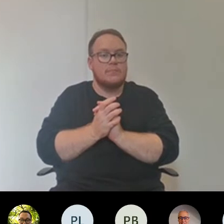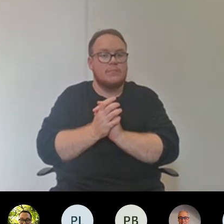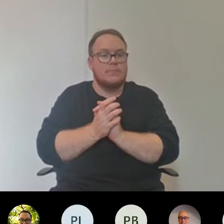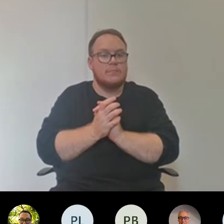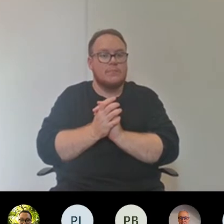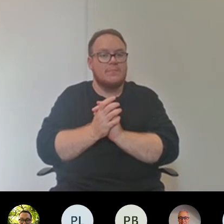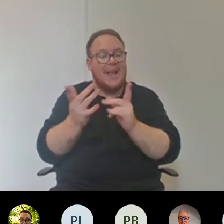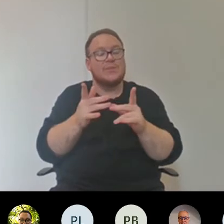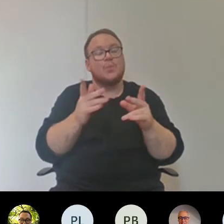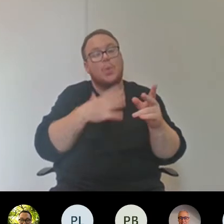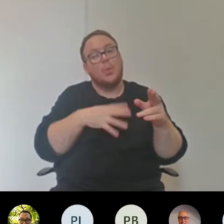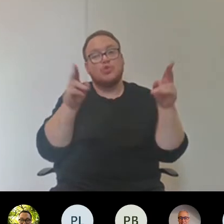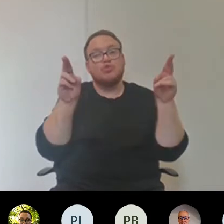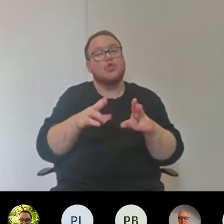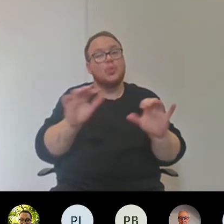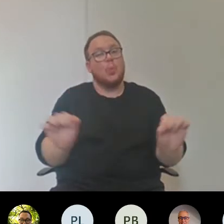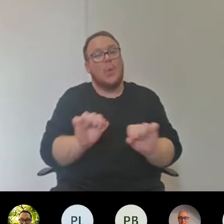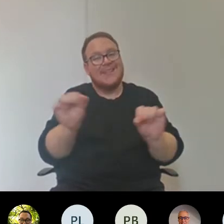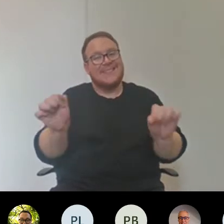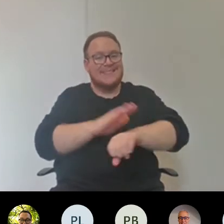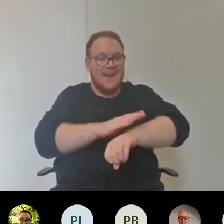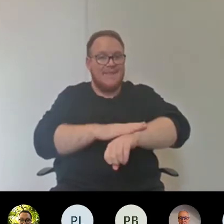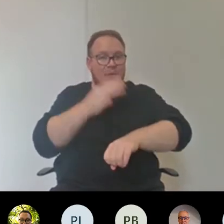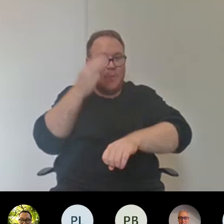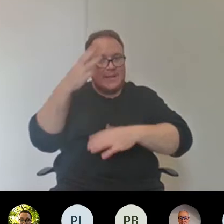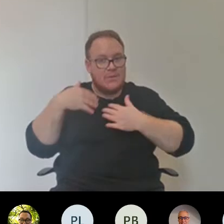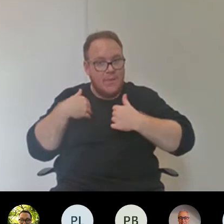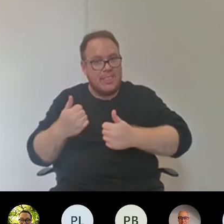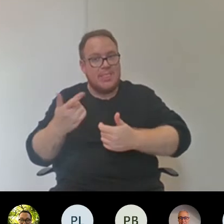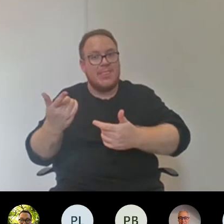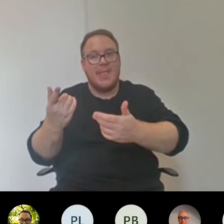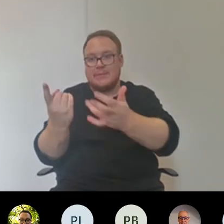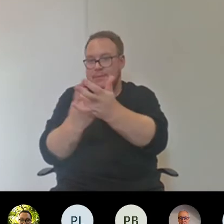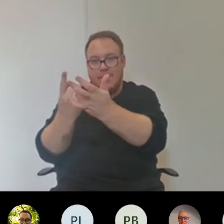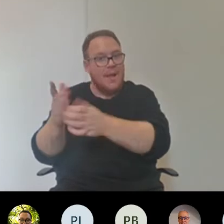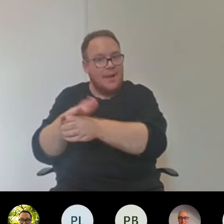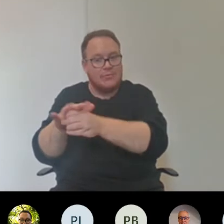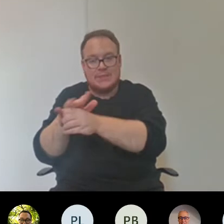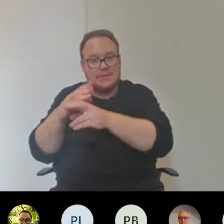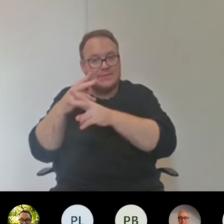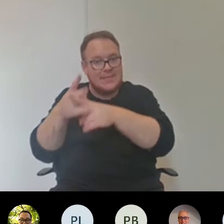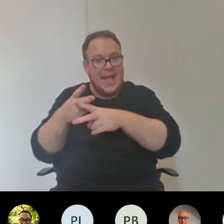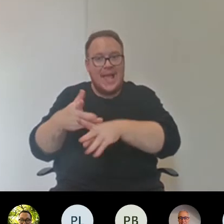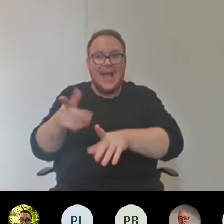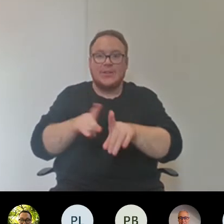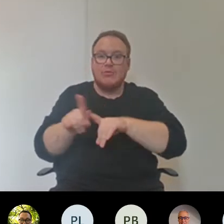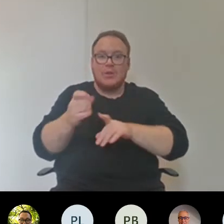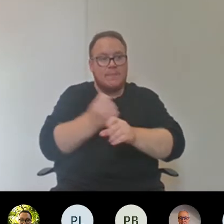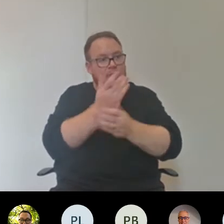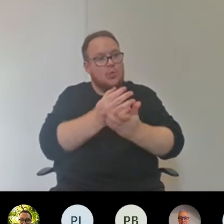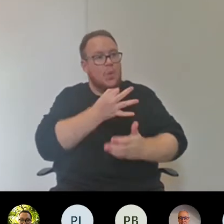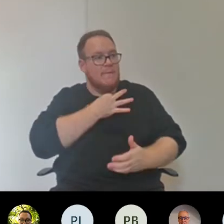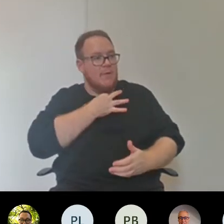waiting times for mental health and LD services, and providing excellent levels of care for those very vulnerable groups of people who need our